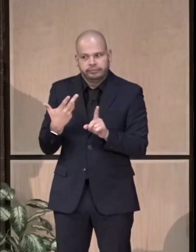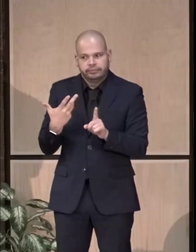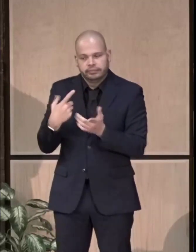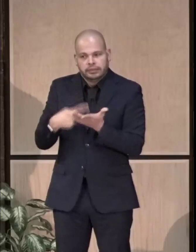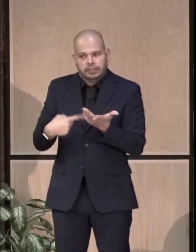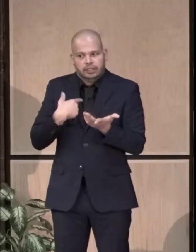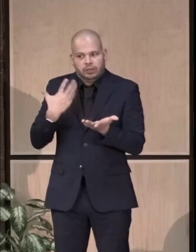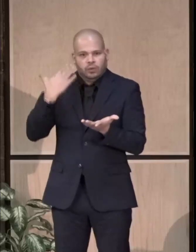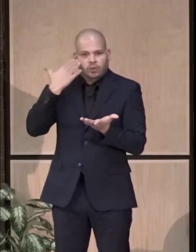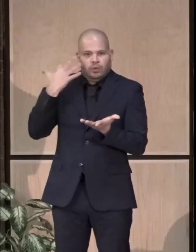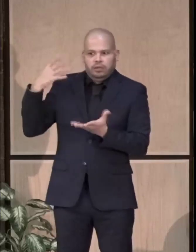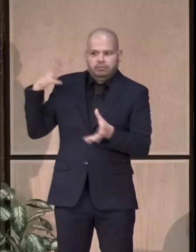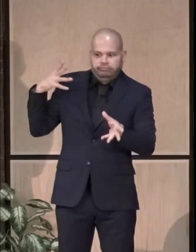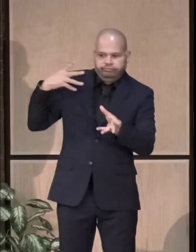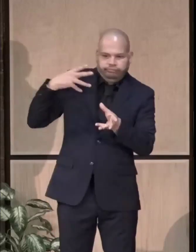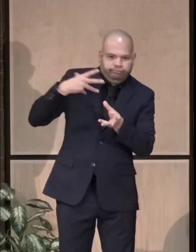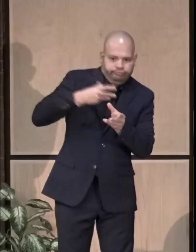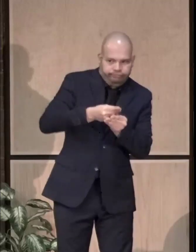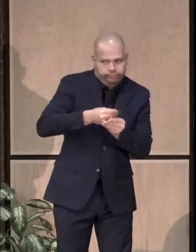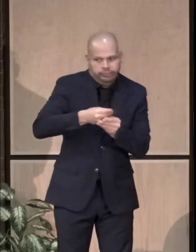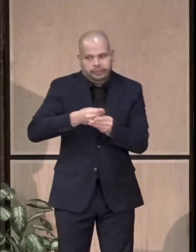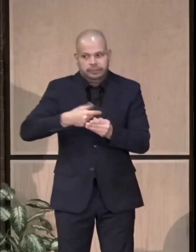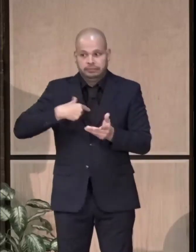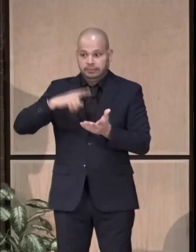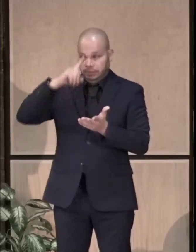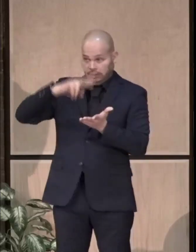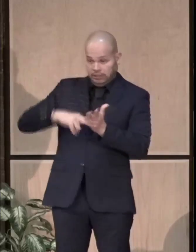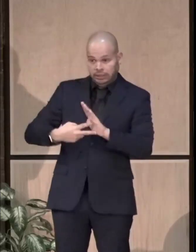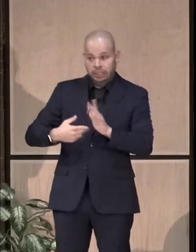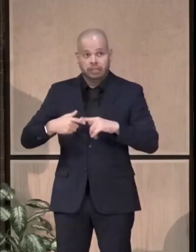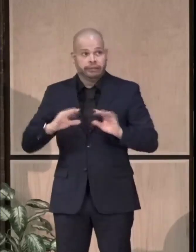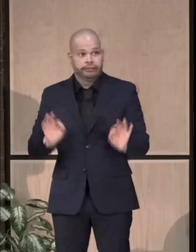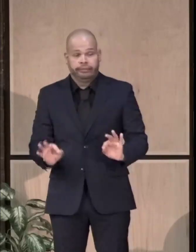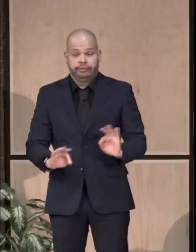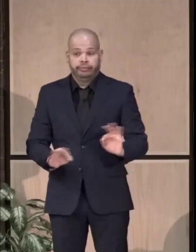about. My intention was not to minimize or anything of that nature.